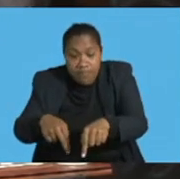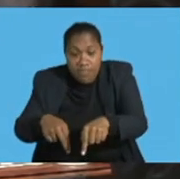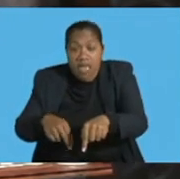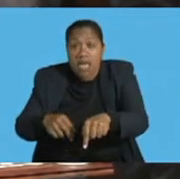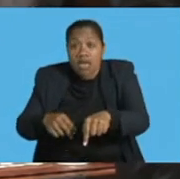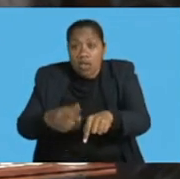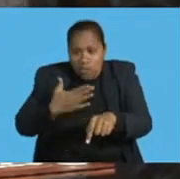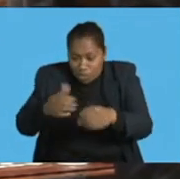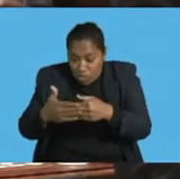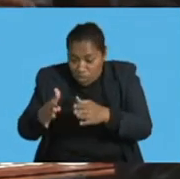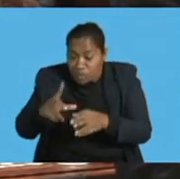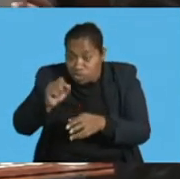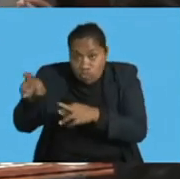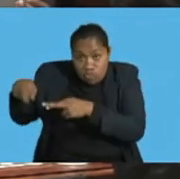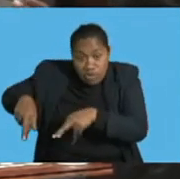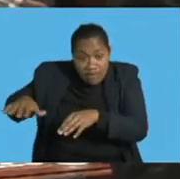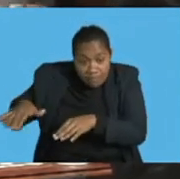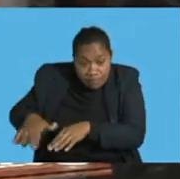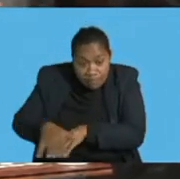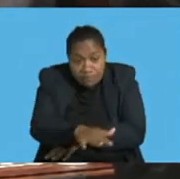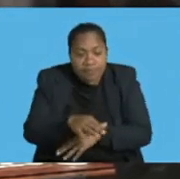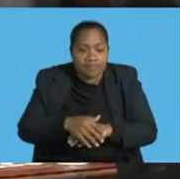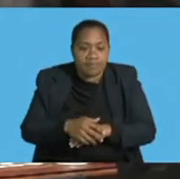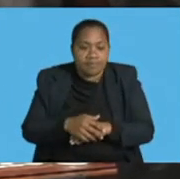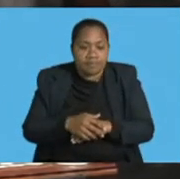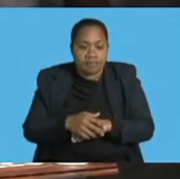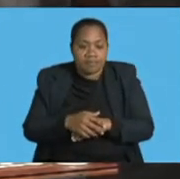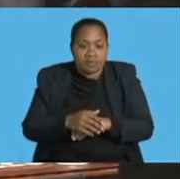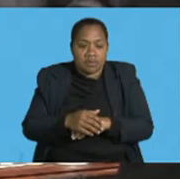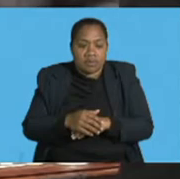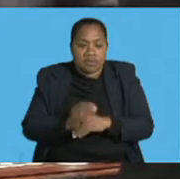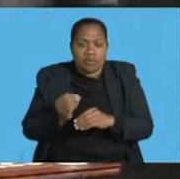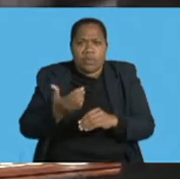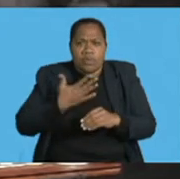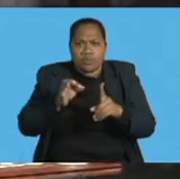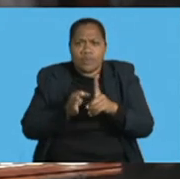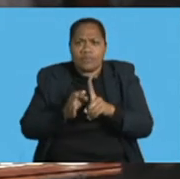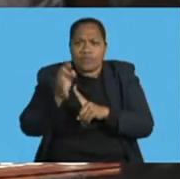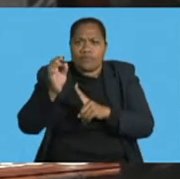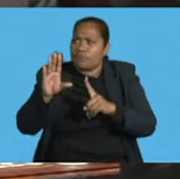extend the cleaning of the waterways upstream from where we left. So the Penang River Mouth